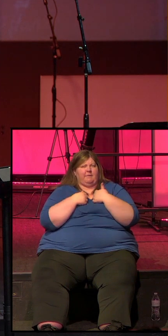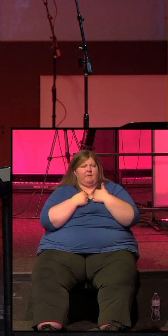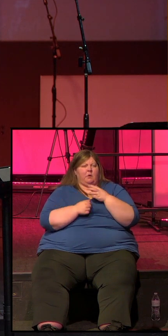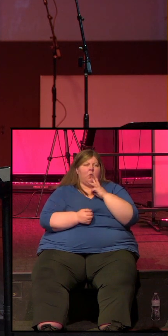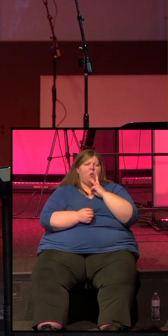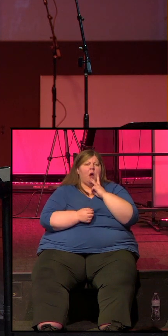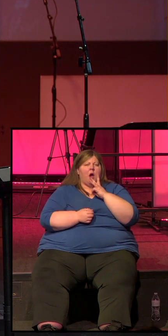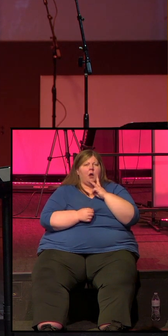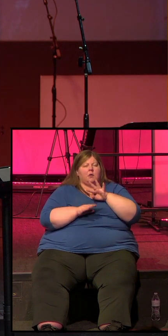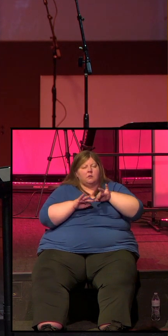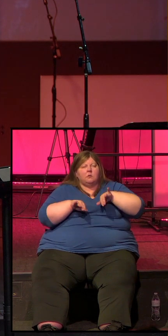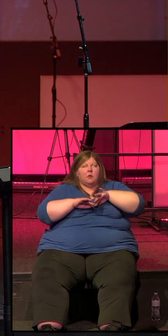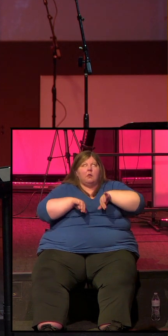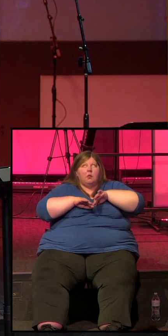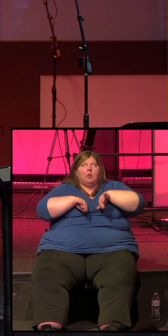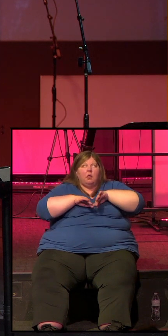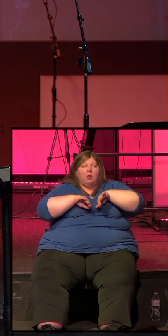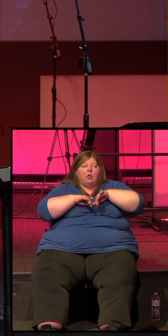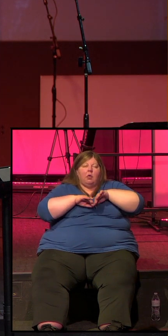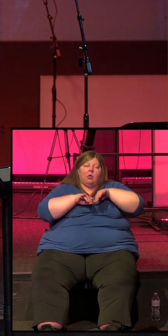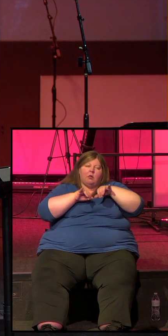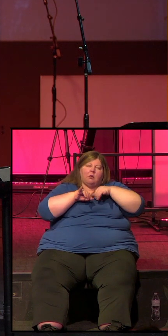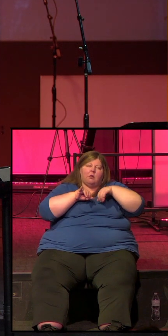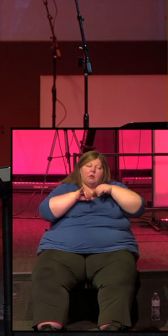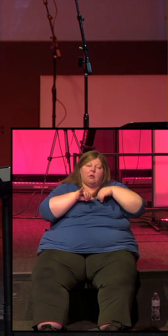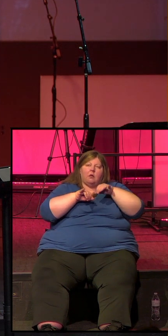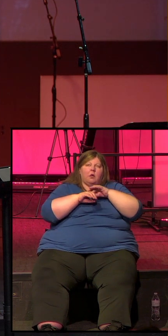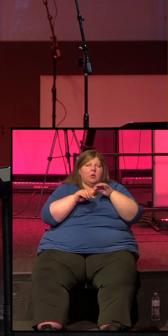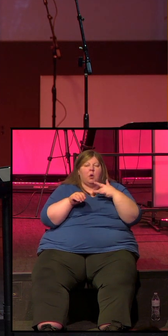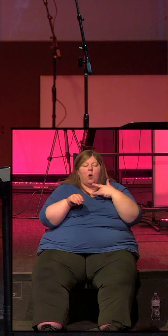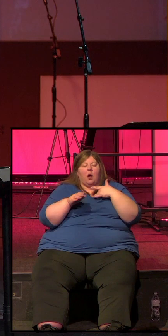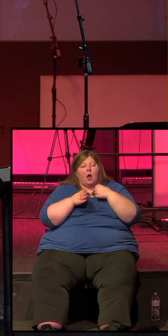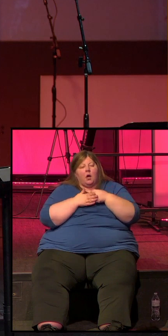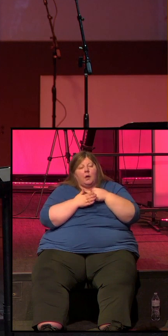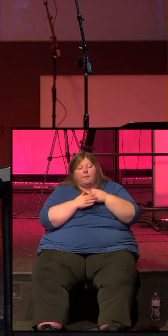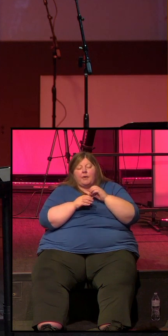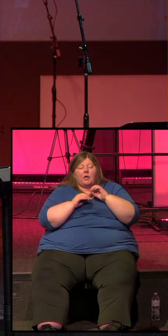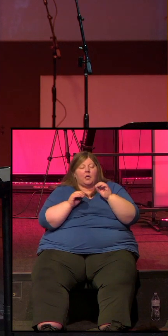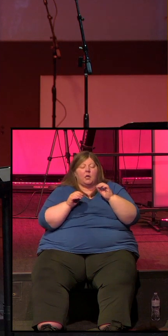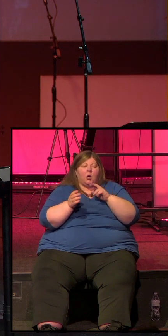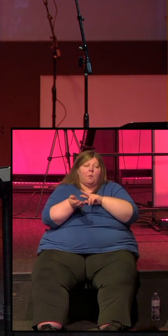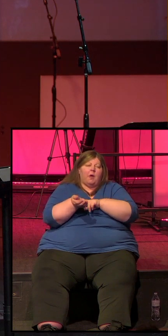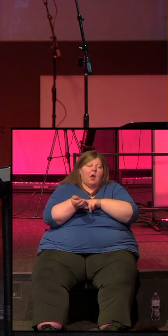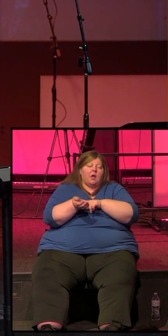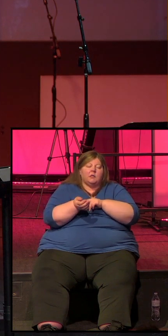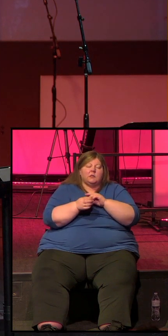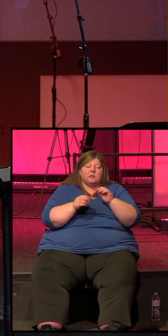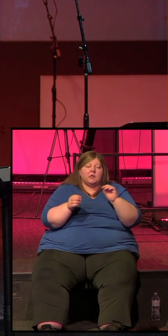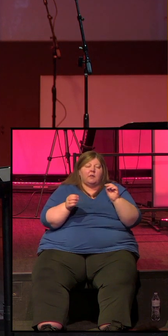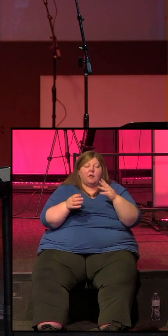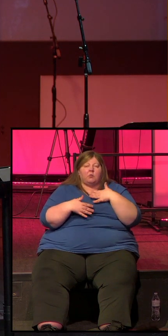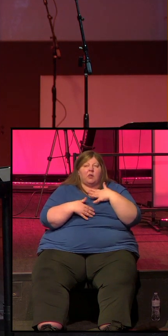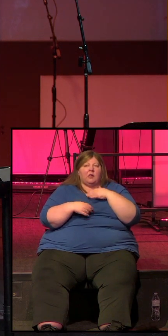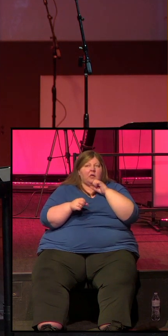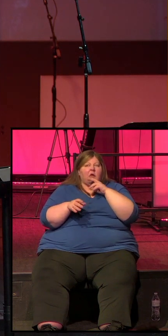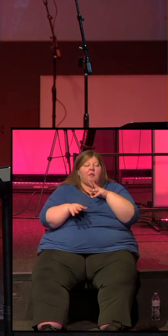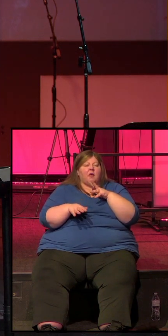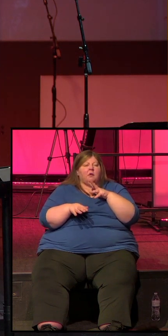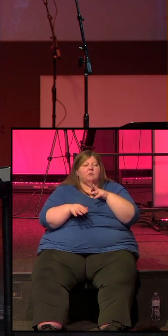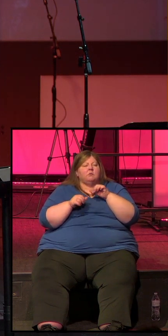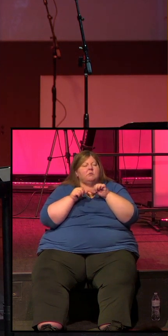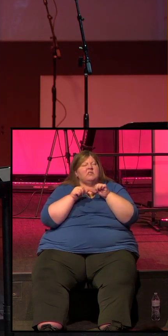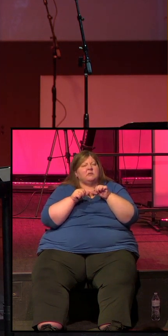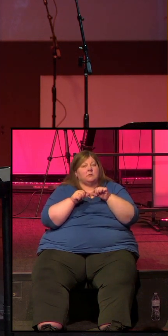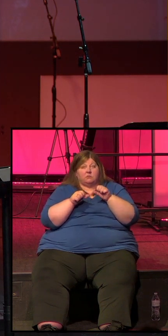drowning? What's the longest that they've survived with no heartbeat, no pulse on their own, no breathing? What's the longest?